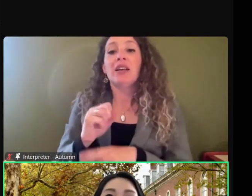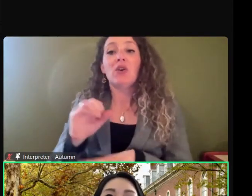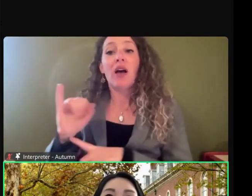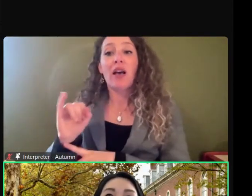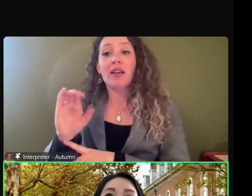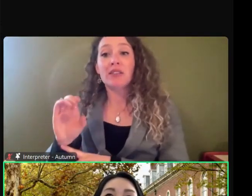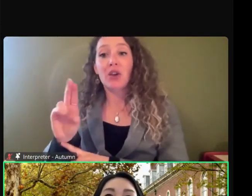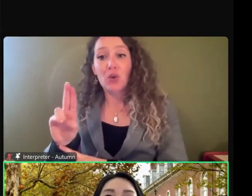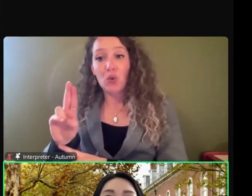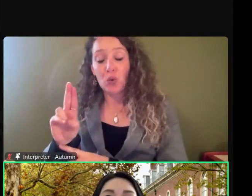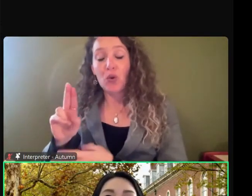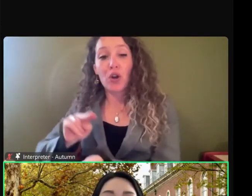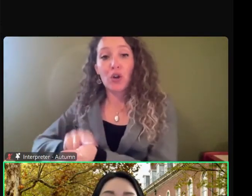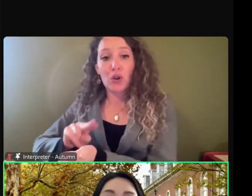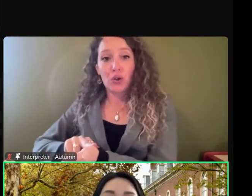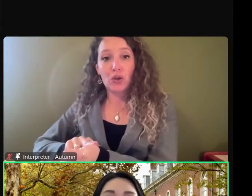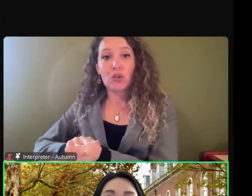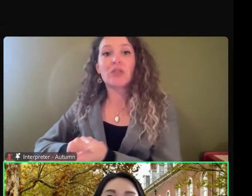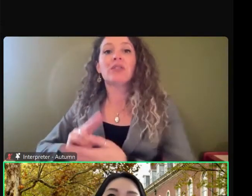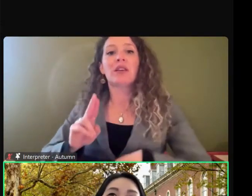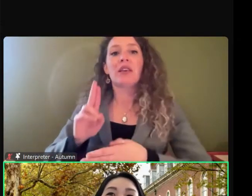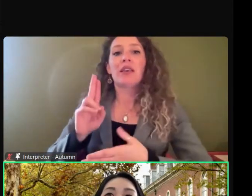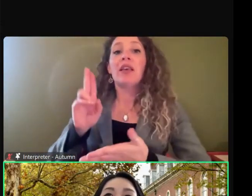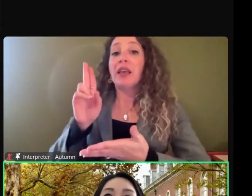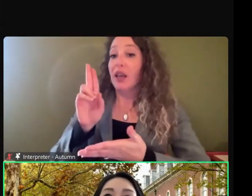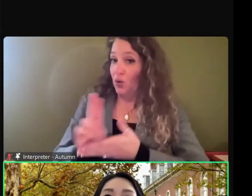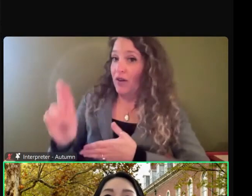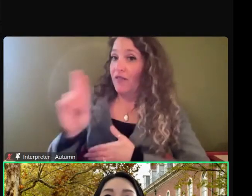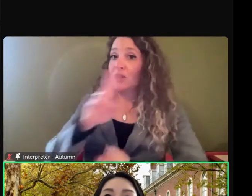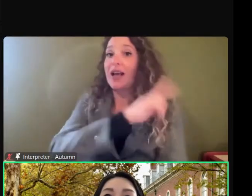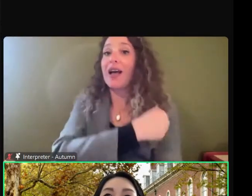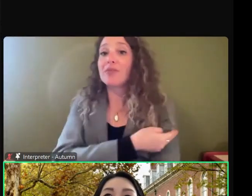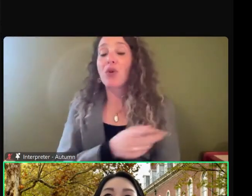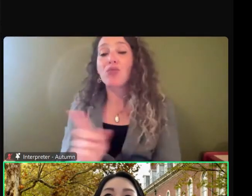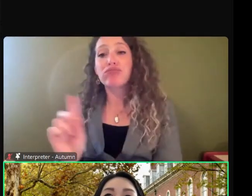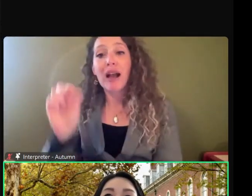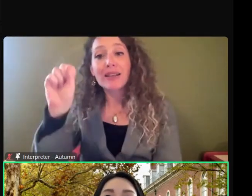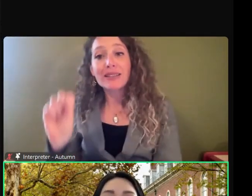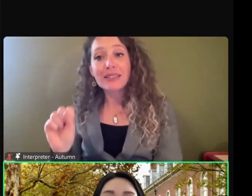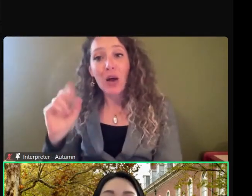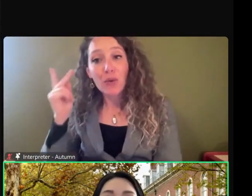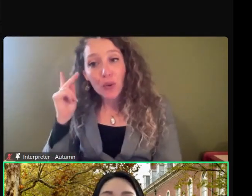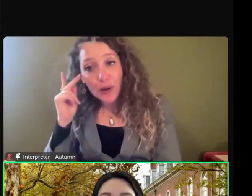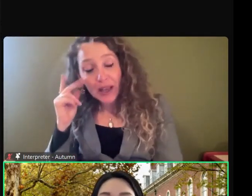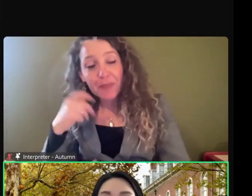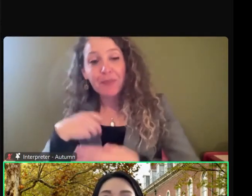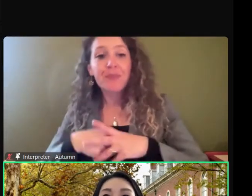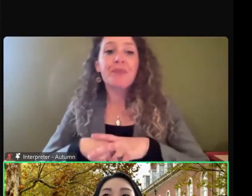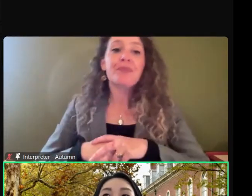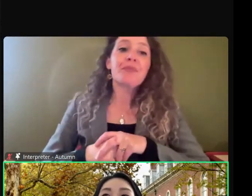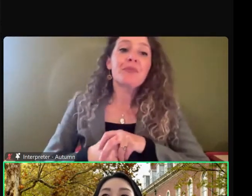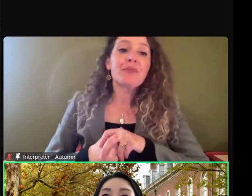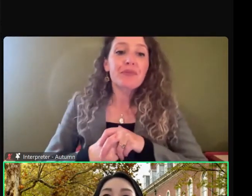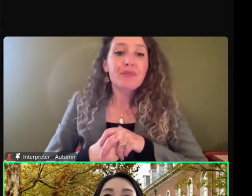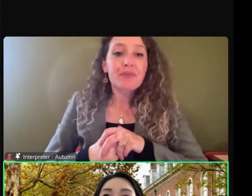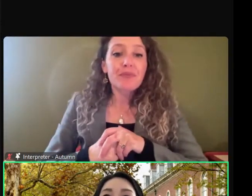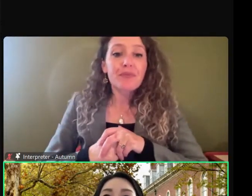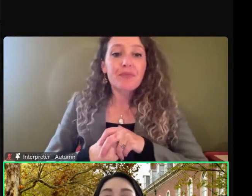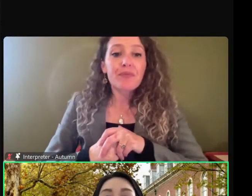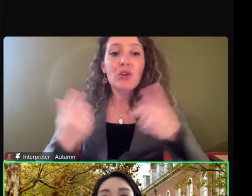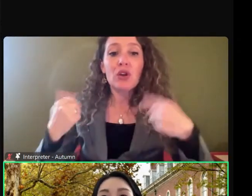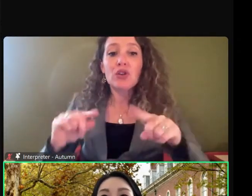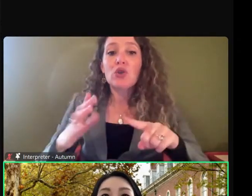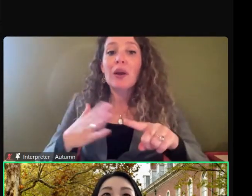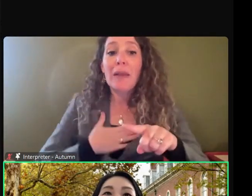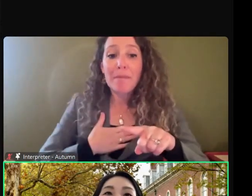a university hospital in South Korea. And during my master's studies, I